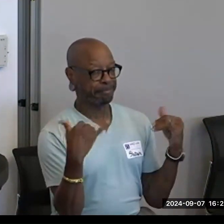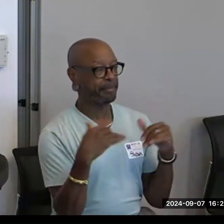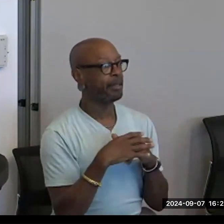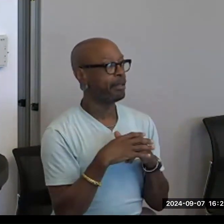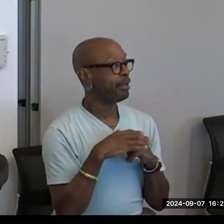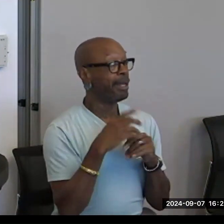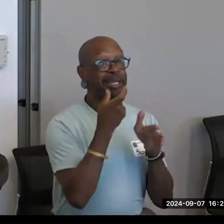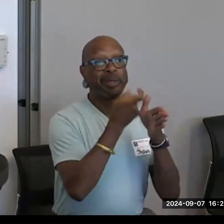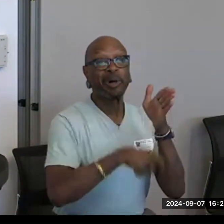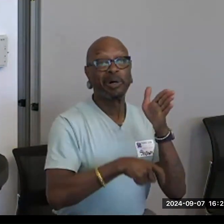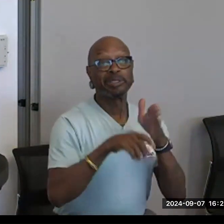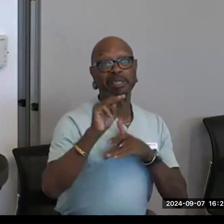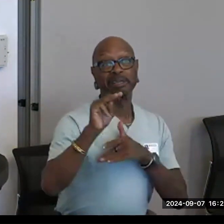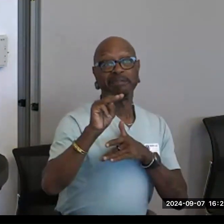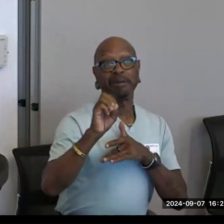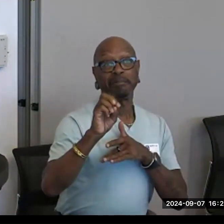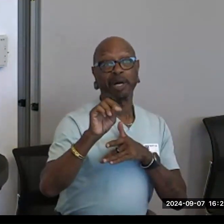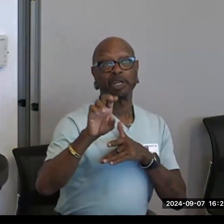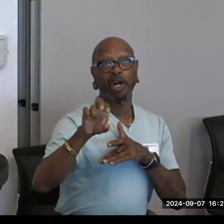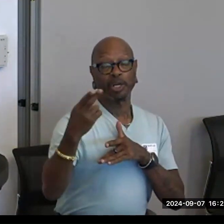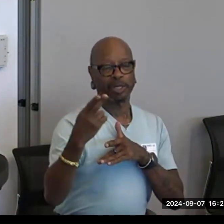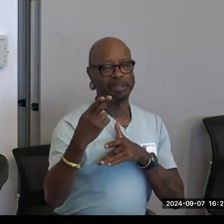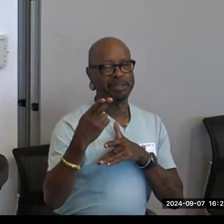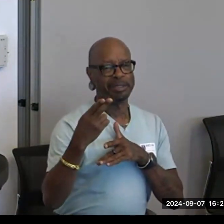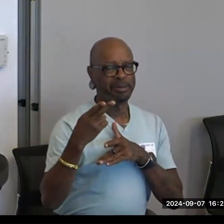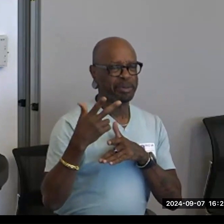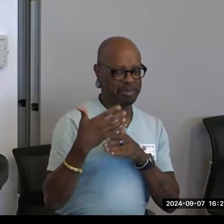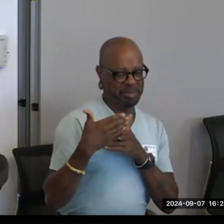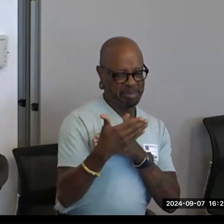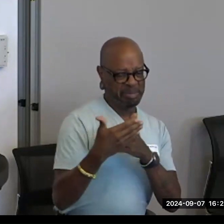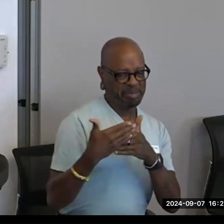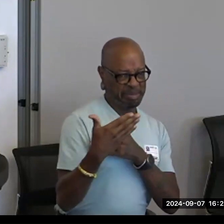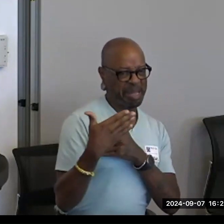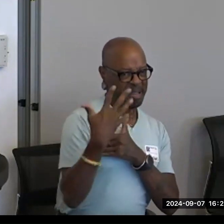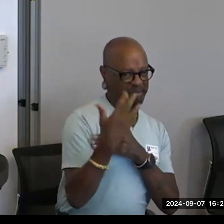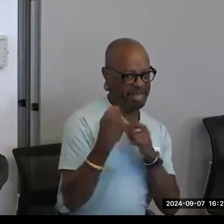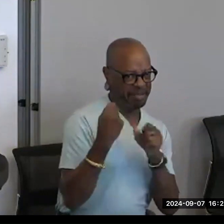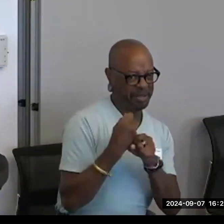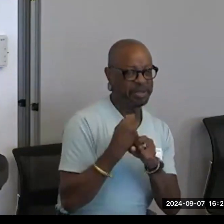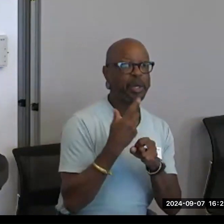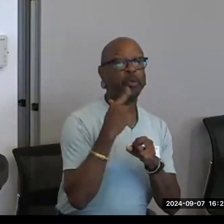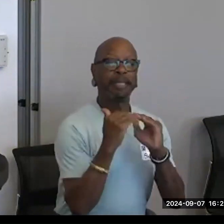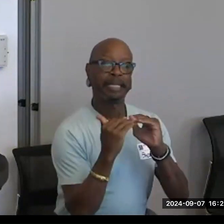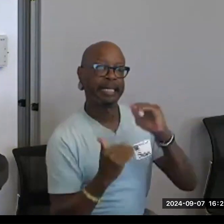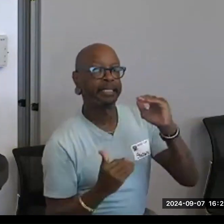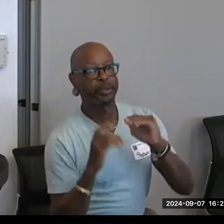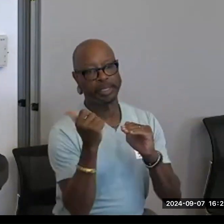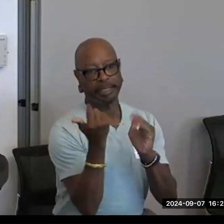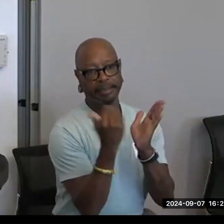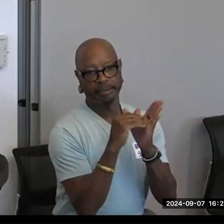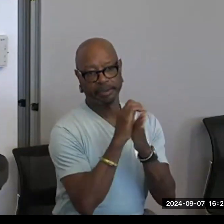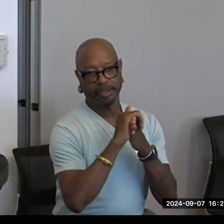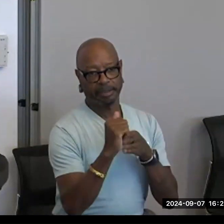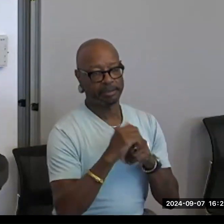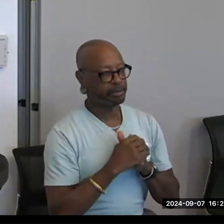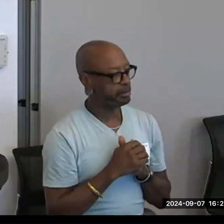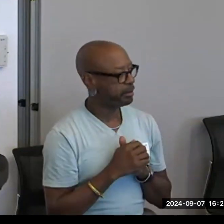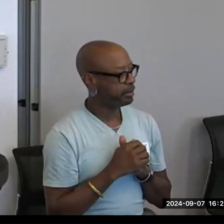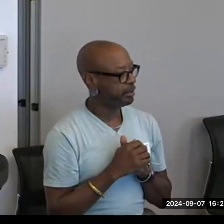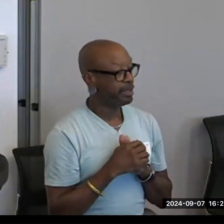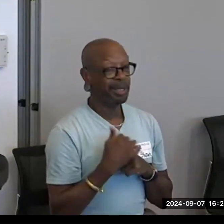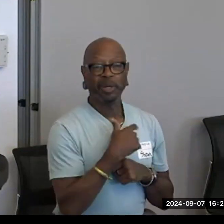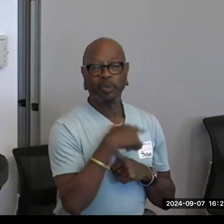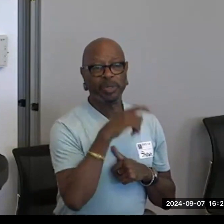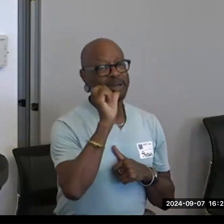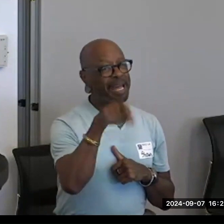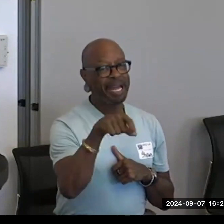the cost of the Monarch within 5 years will be somewhat under $10,000. We don't have to